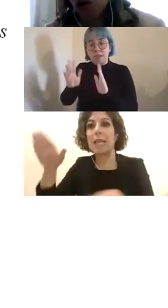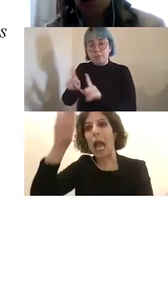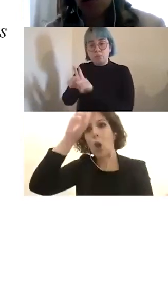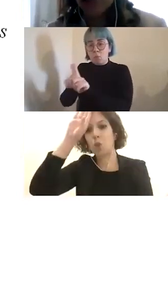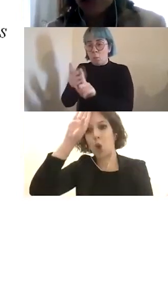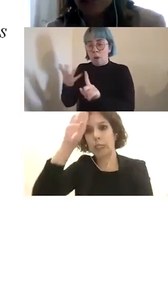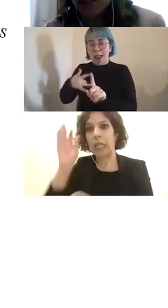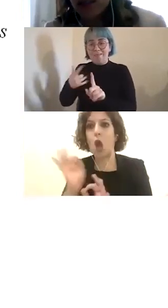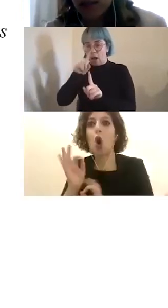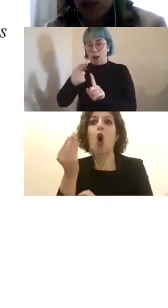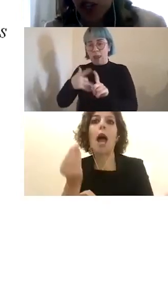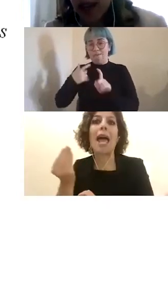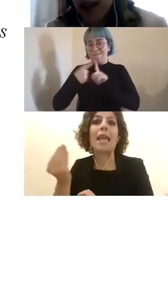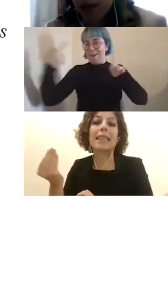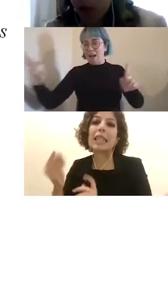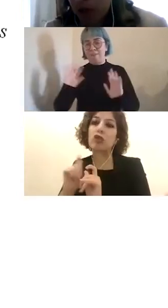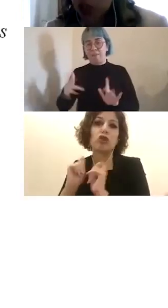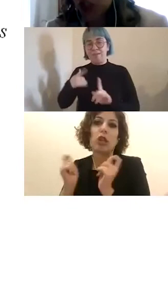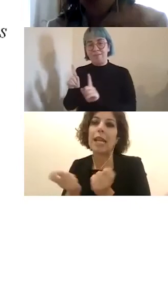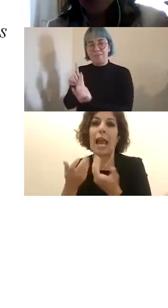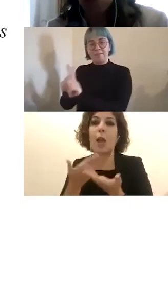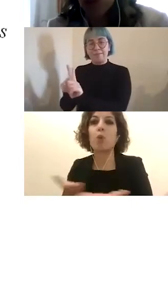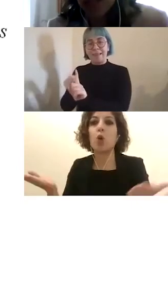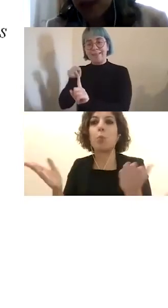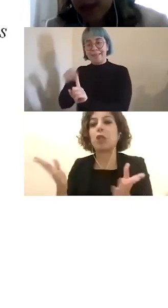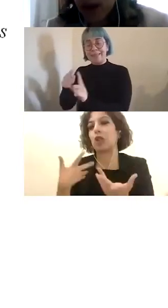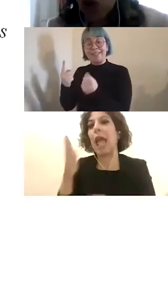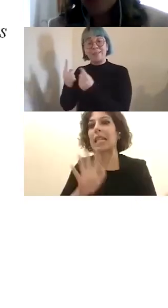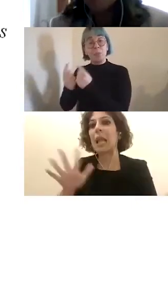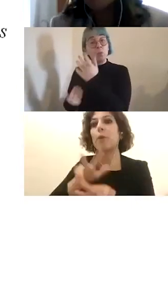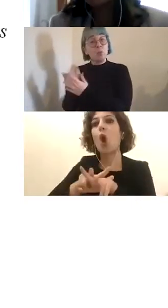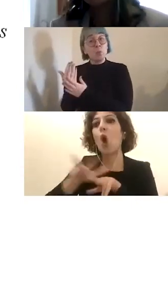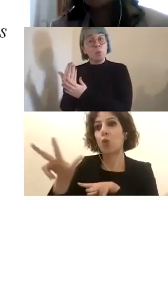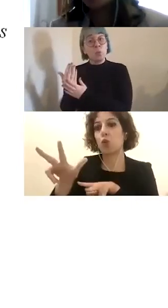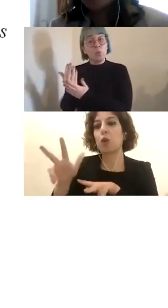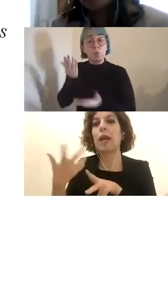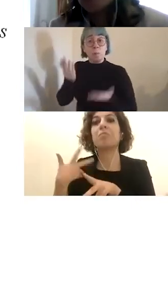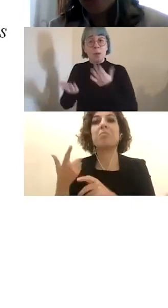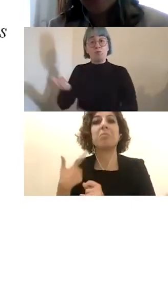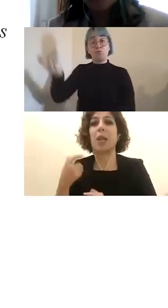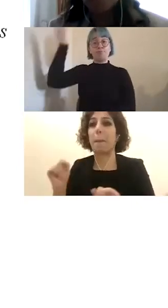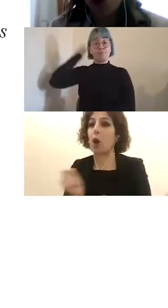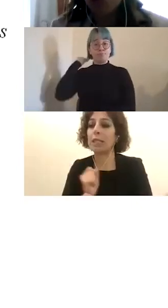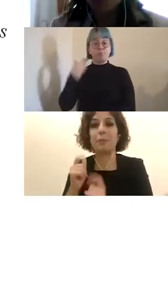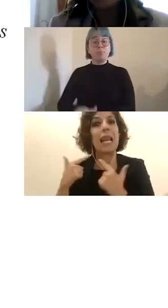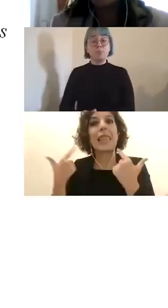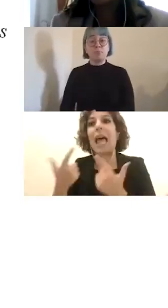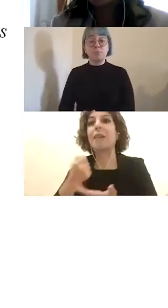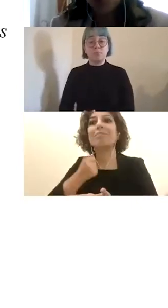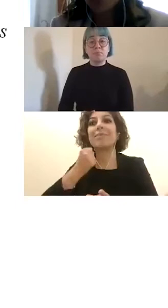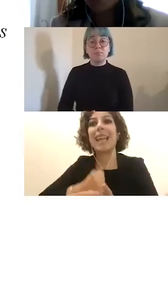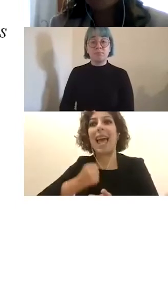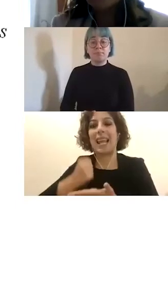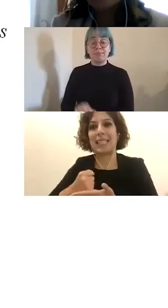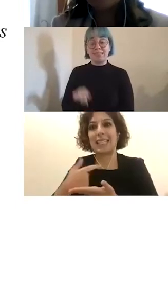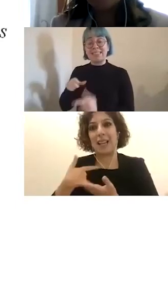is. And actually, this is something new compared to what was done in the